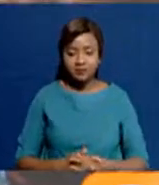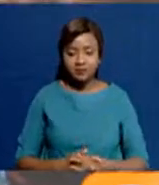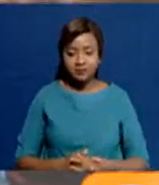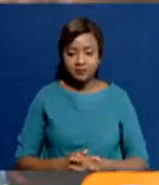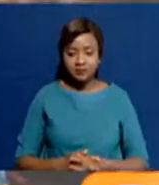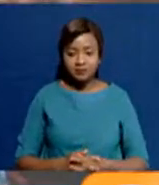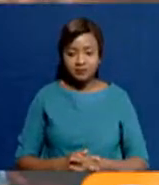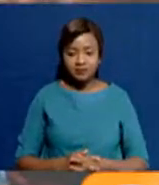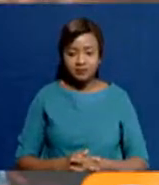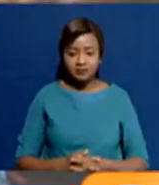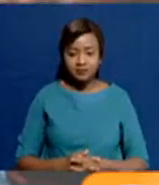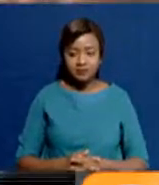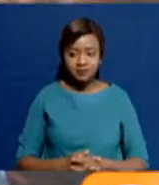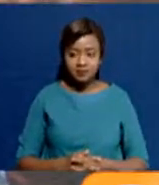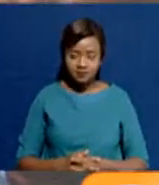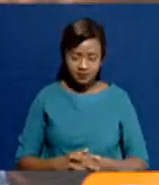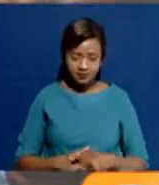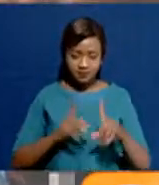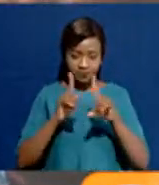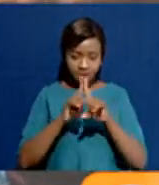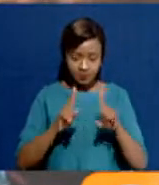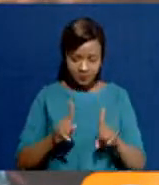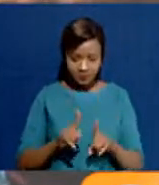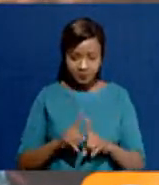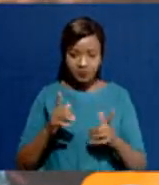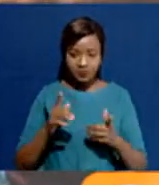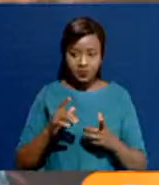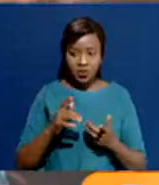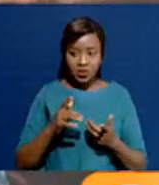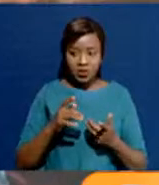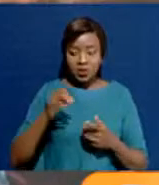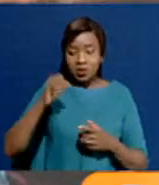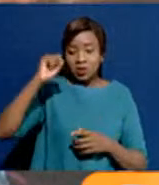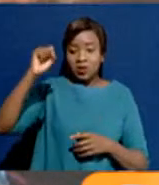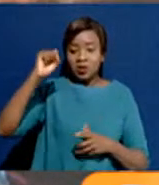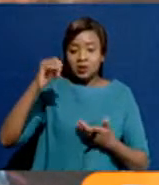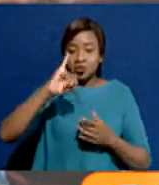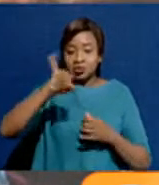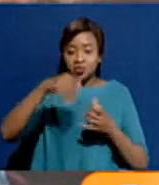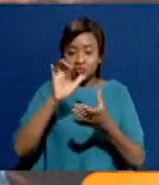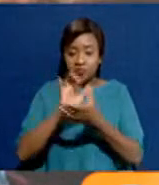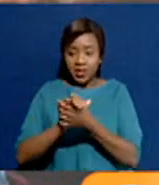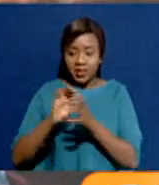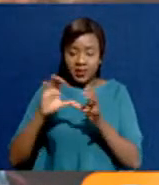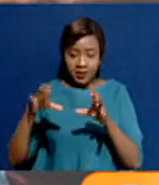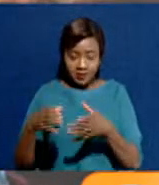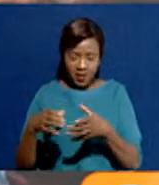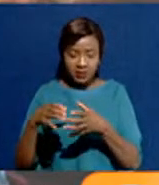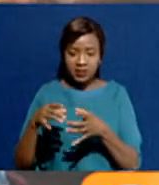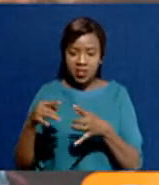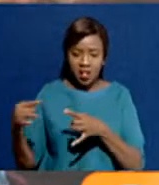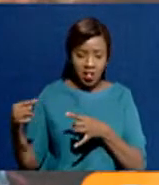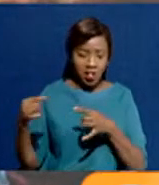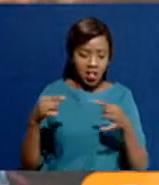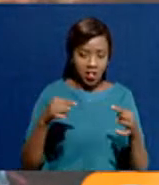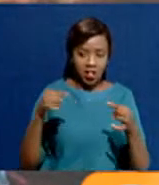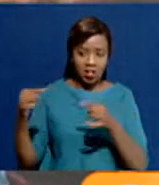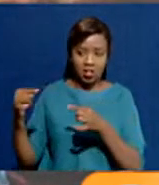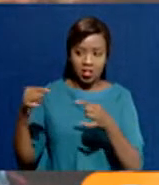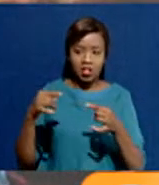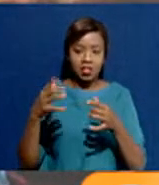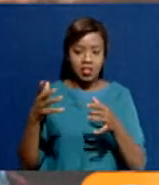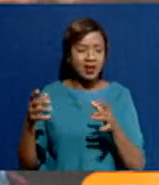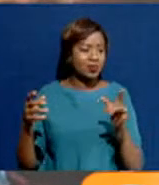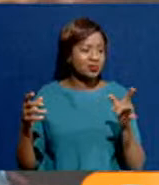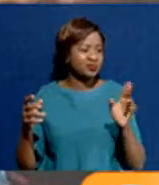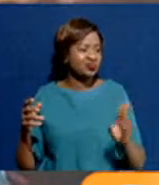All right, we're going to switch gears here altogether and talk politics. And the fight for the former ruling Jubilee Party has now drawn in retired President Uhuru